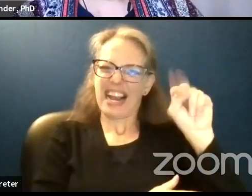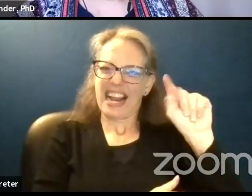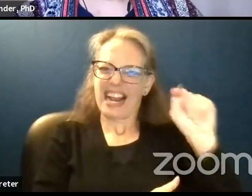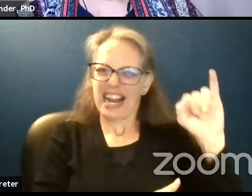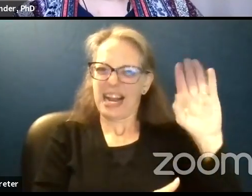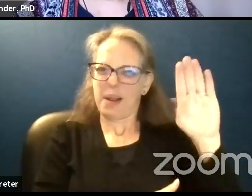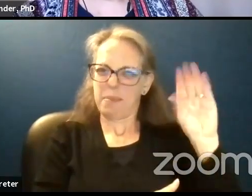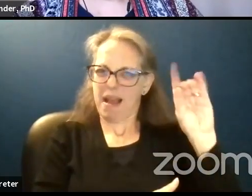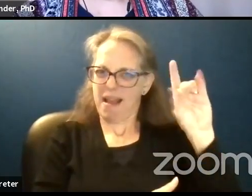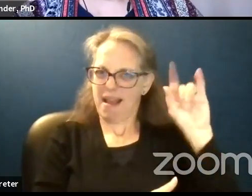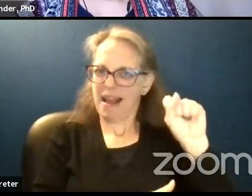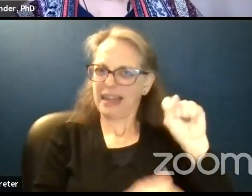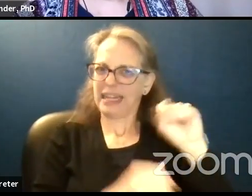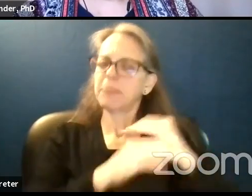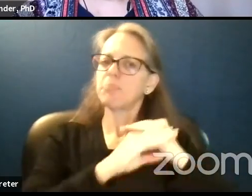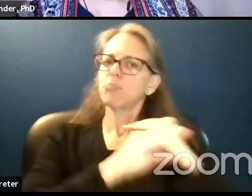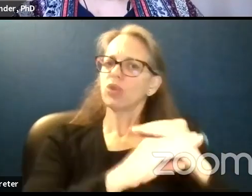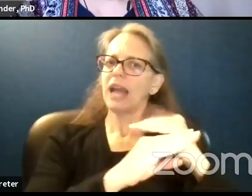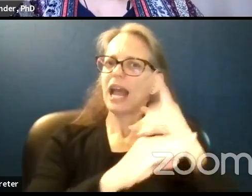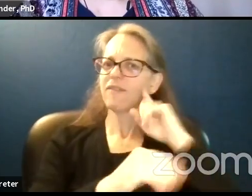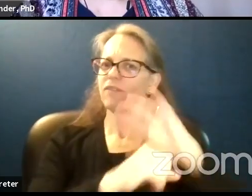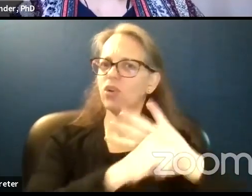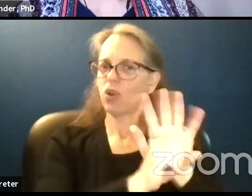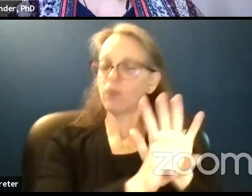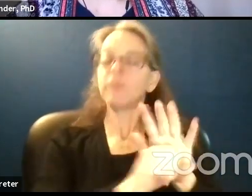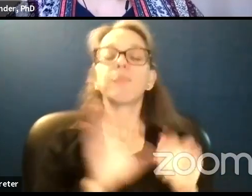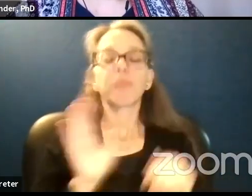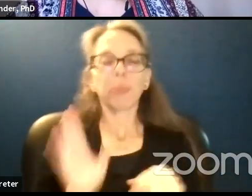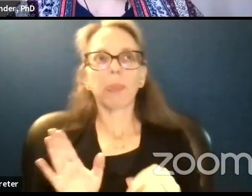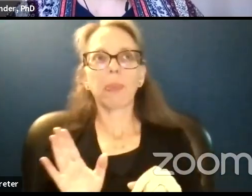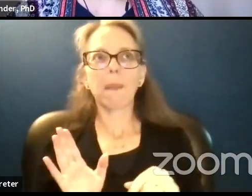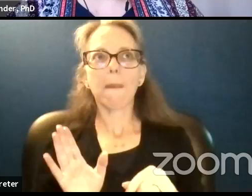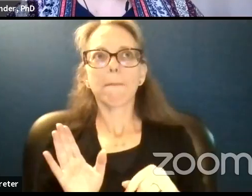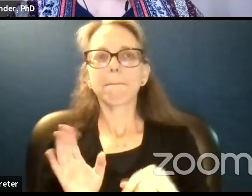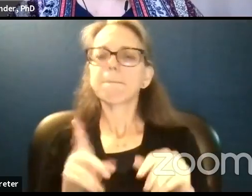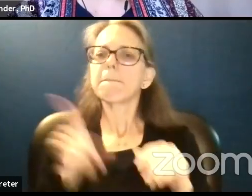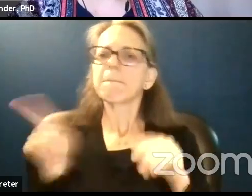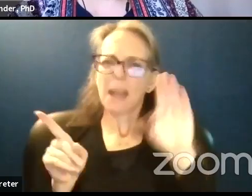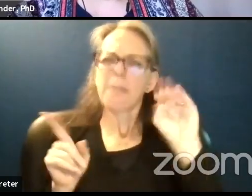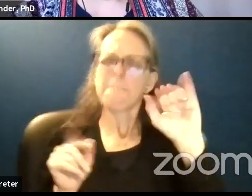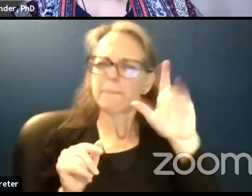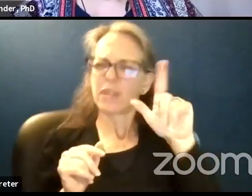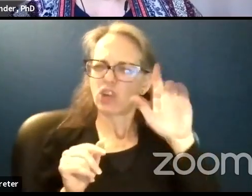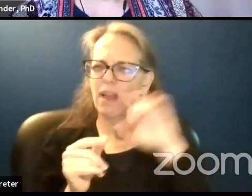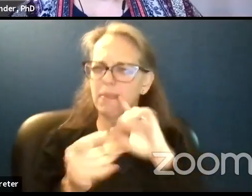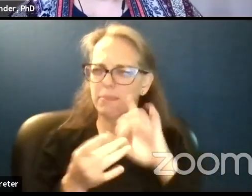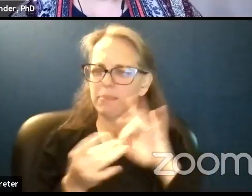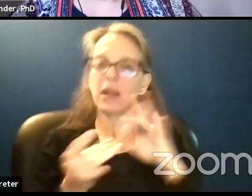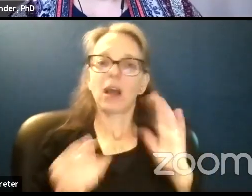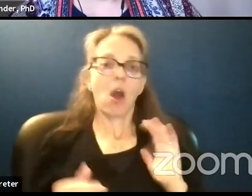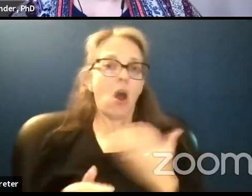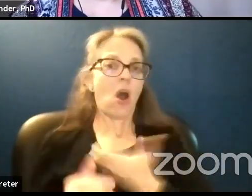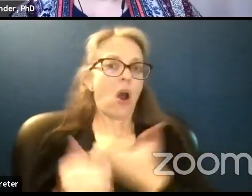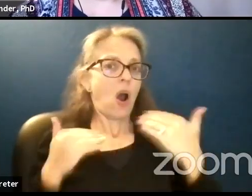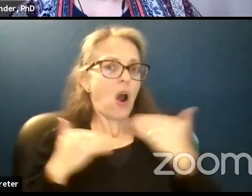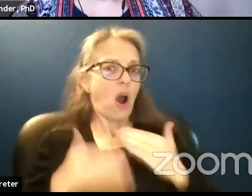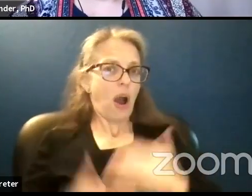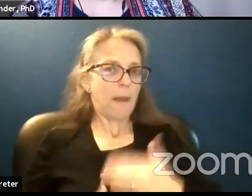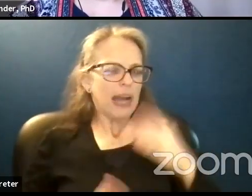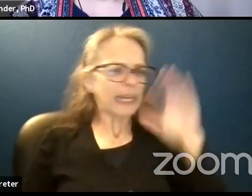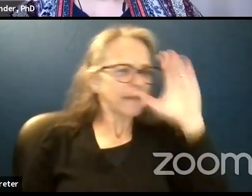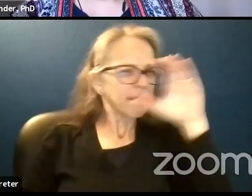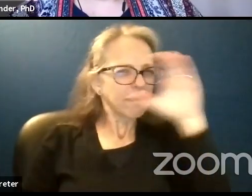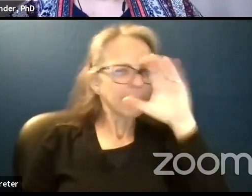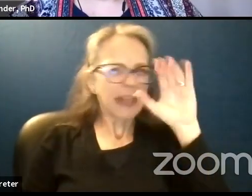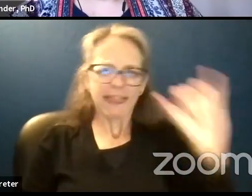COVID? Okay. So our body, so Michelle talked a little bit about this, but our body is looking for that virus and